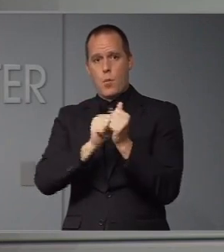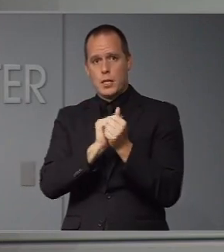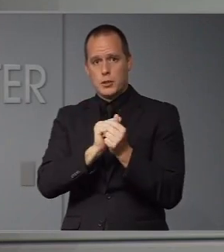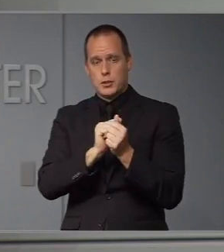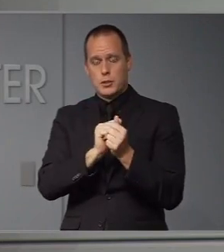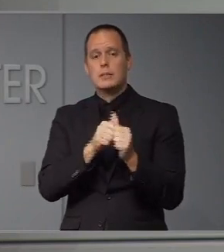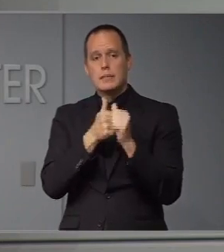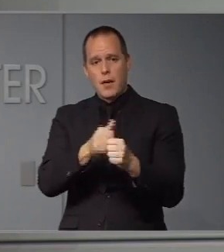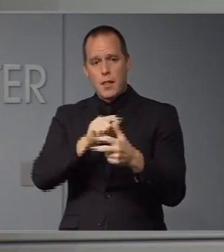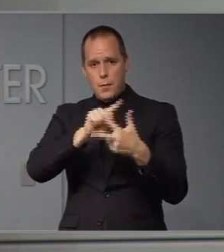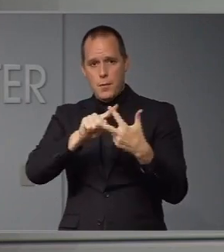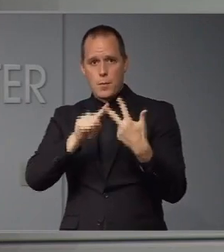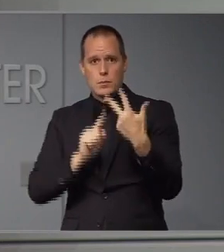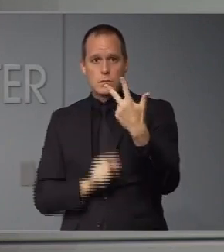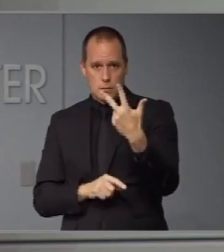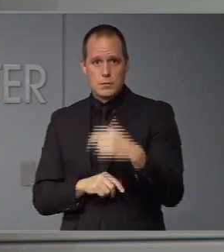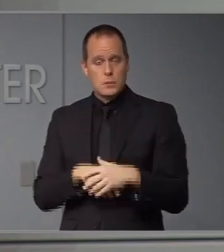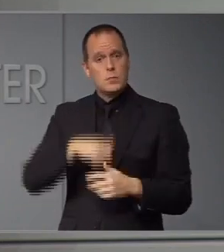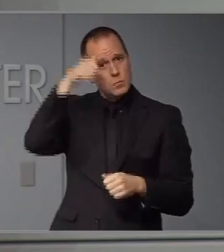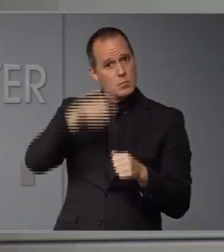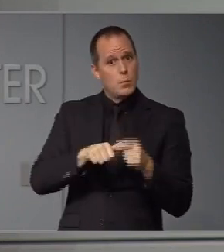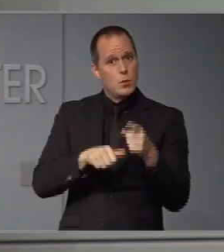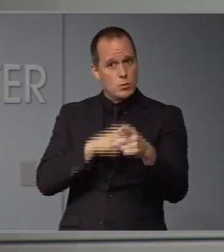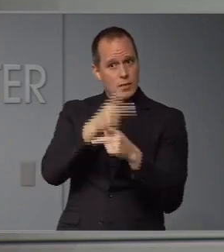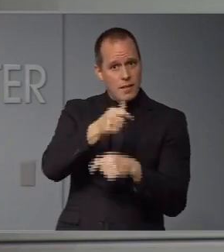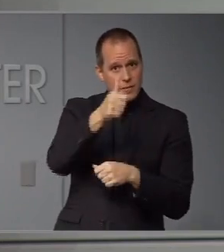and wash. Please continue to take care of yourself and those around you. And with that,